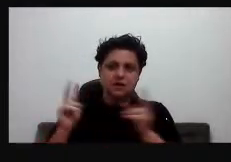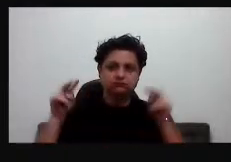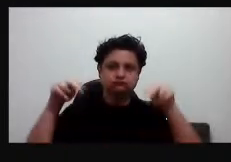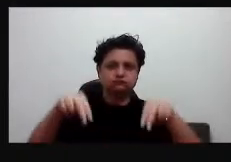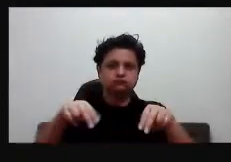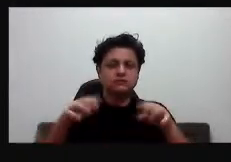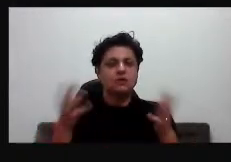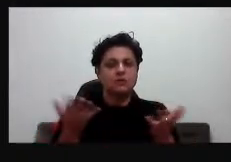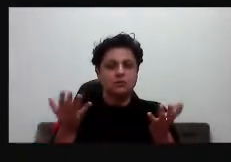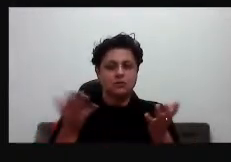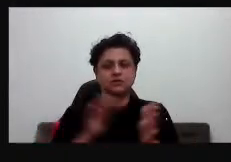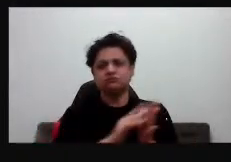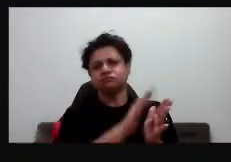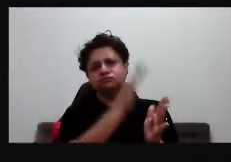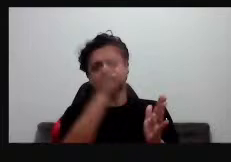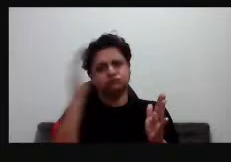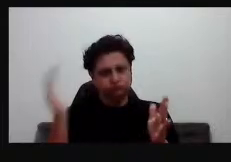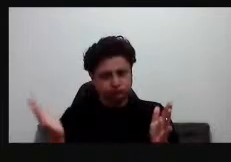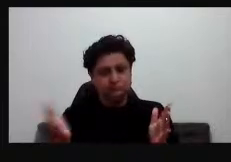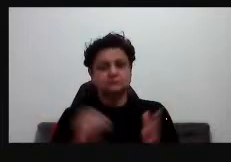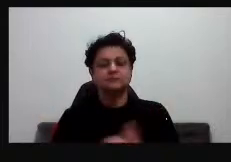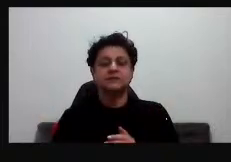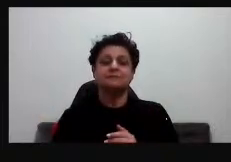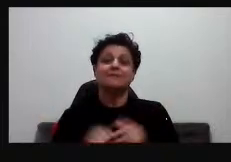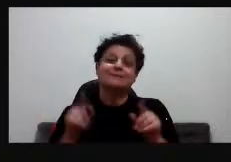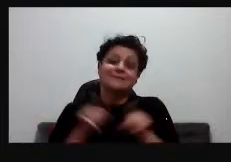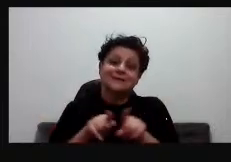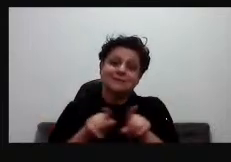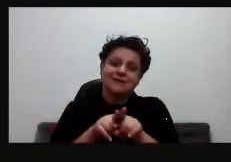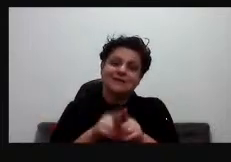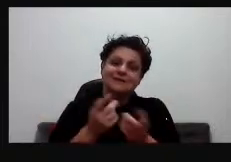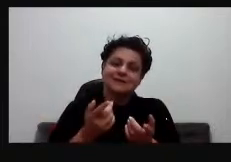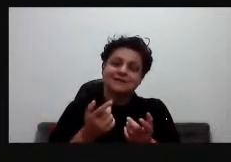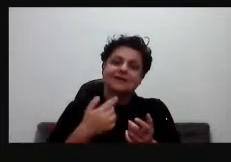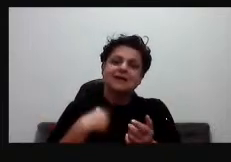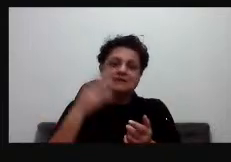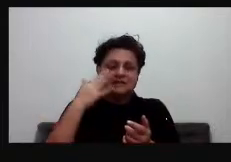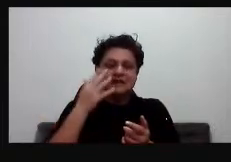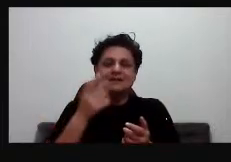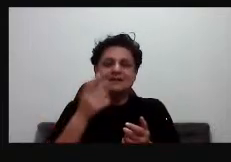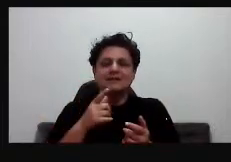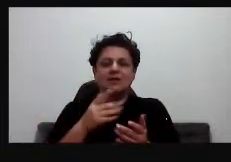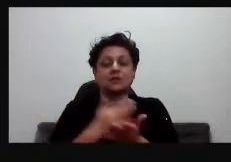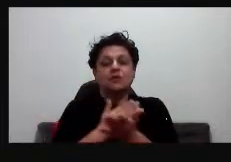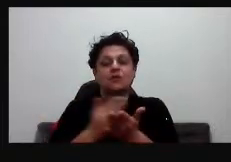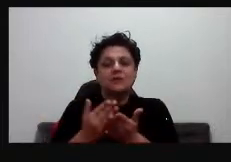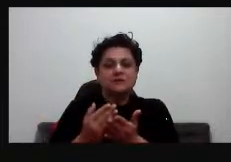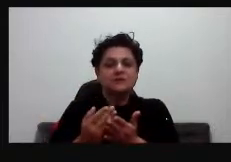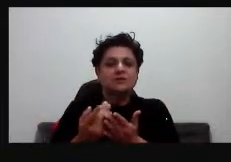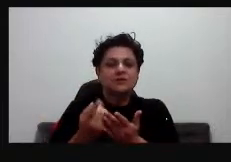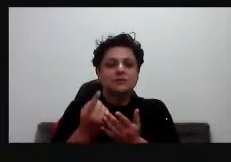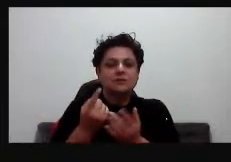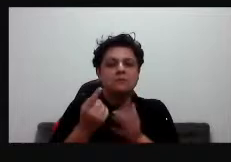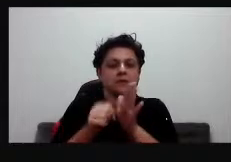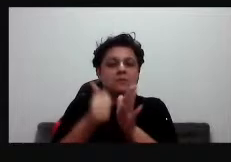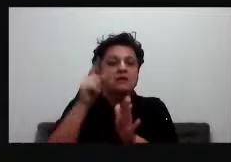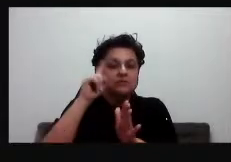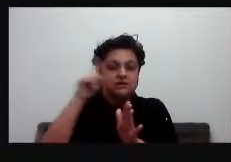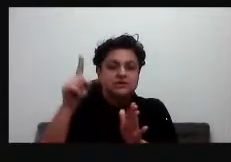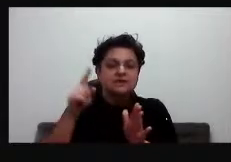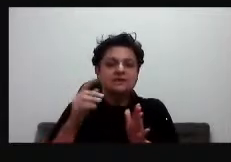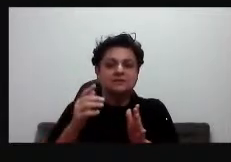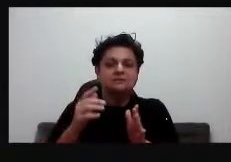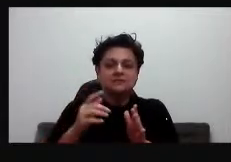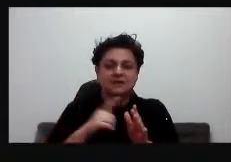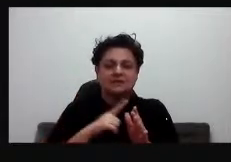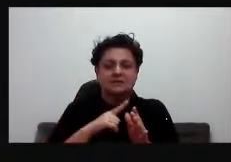I think this is the end of the first day of, or this day of ELT Week, not the first day. And I